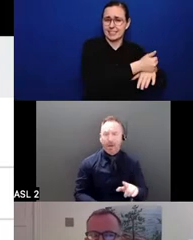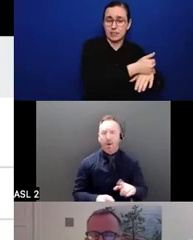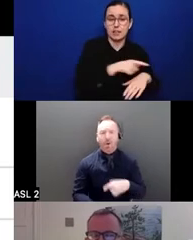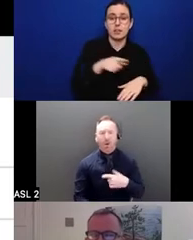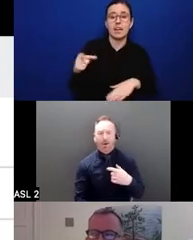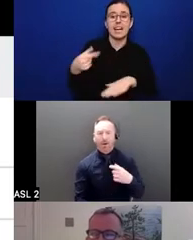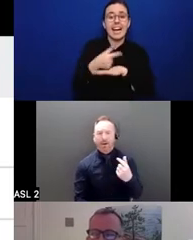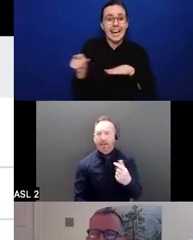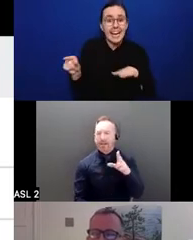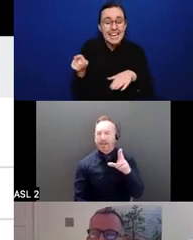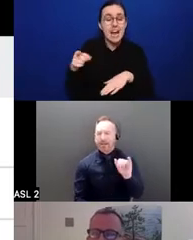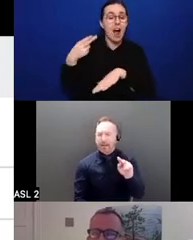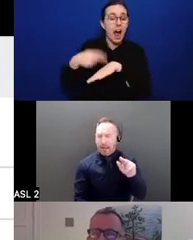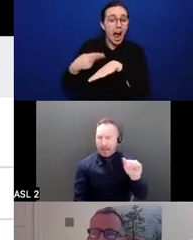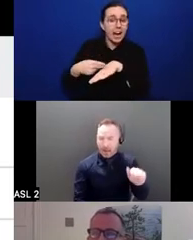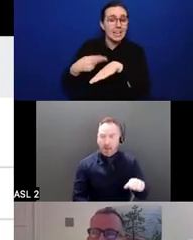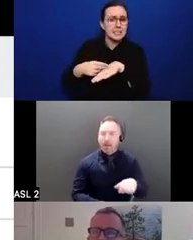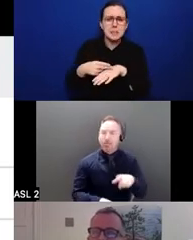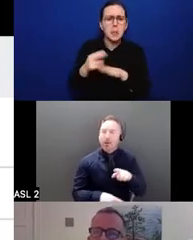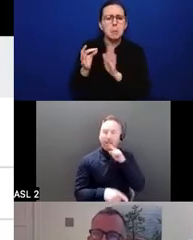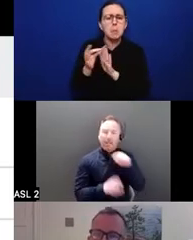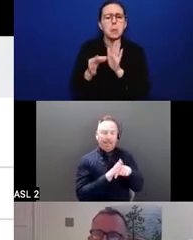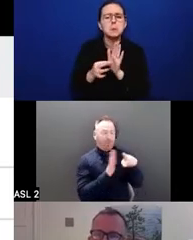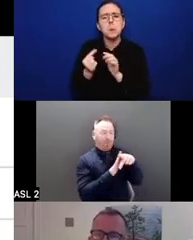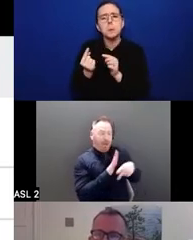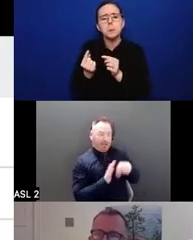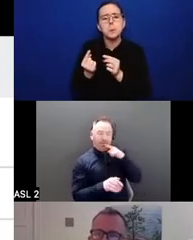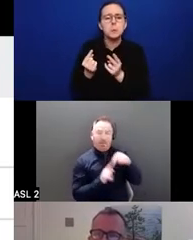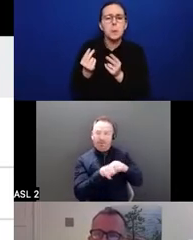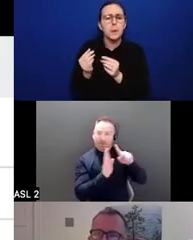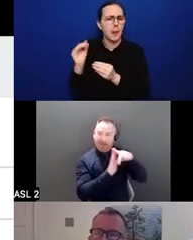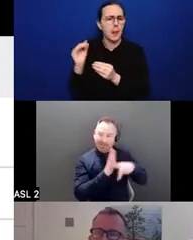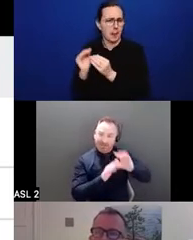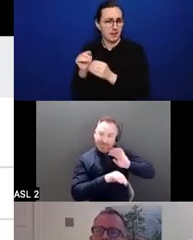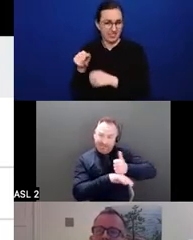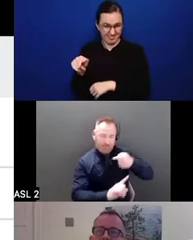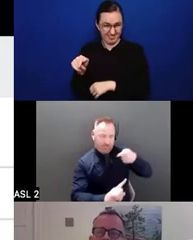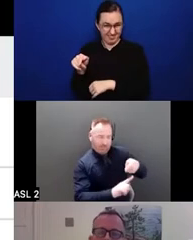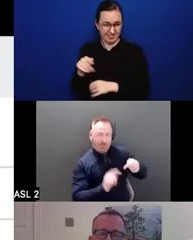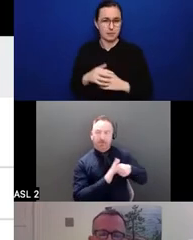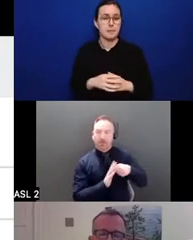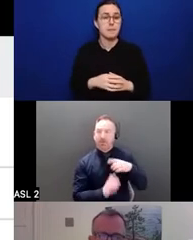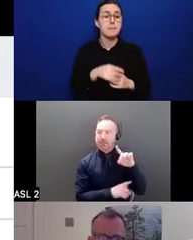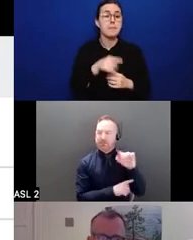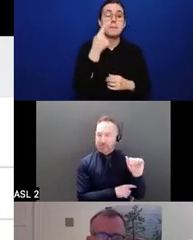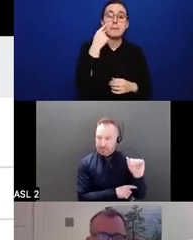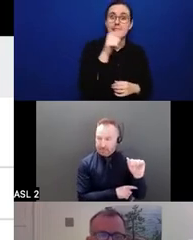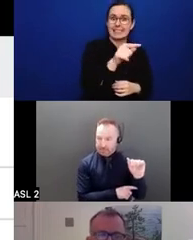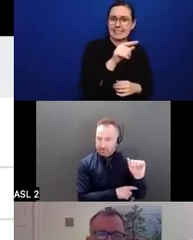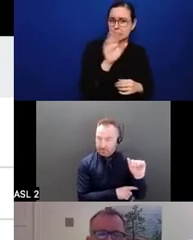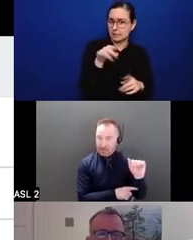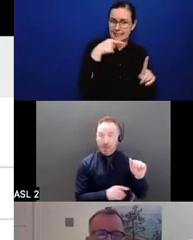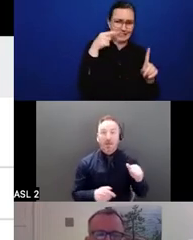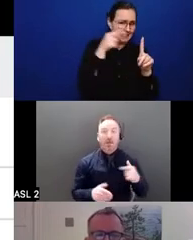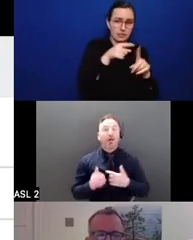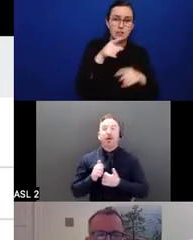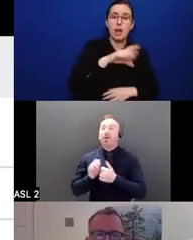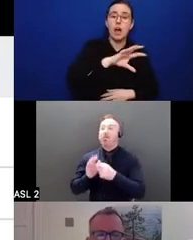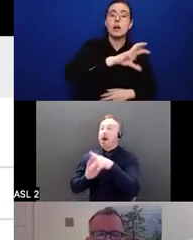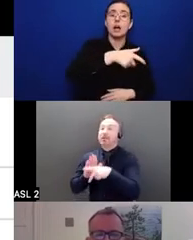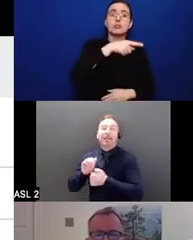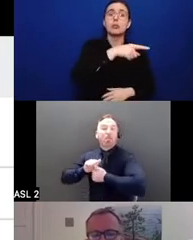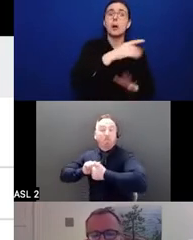are distinctive because they actually issued policies that were specific to disability. So most policies are general policies, but